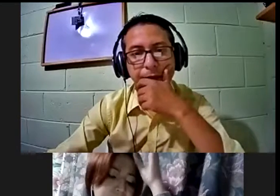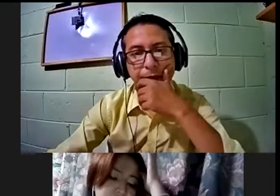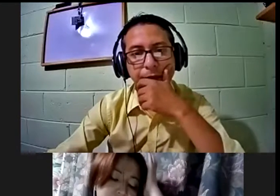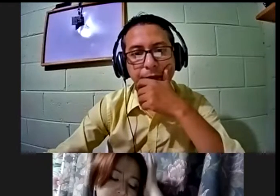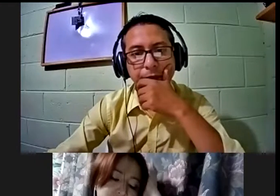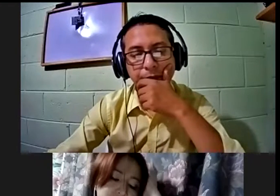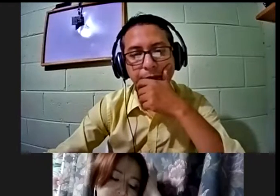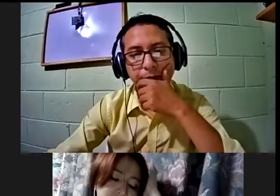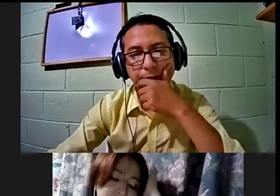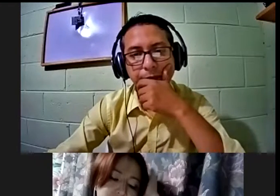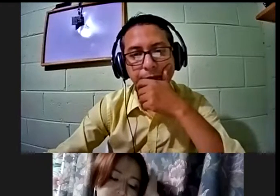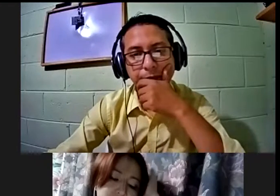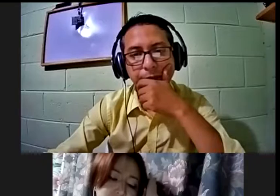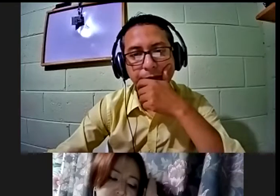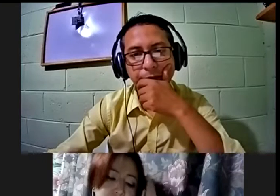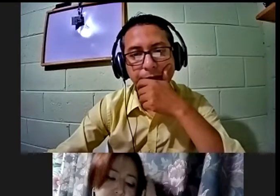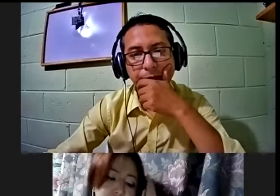I need to present